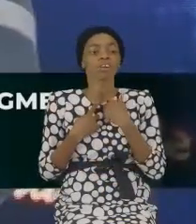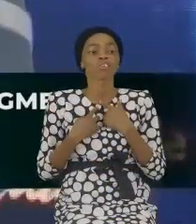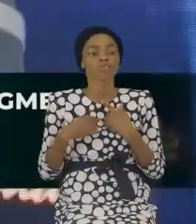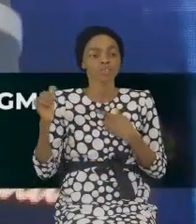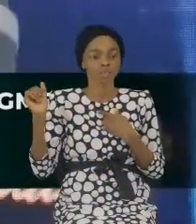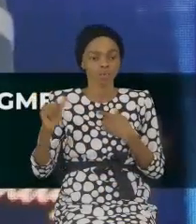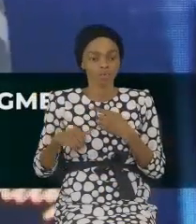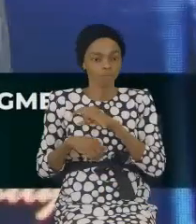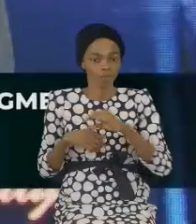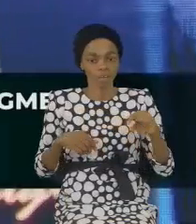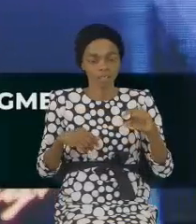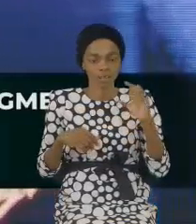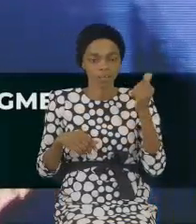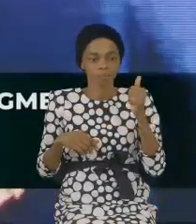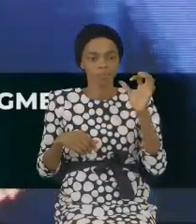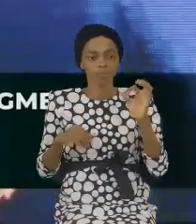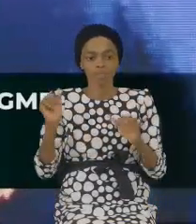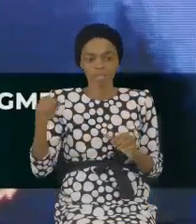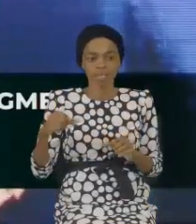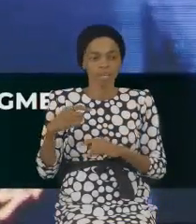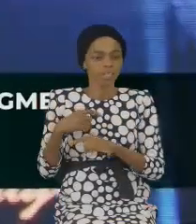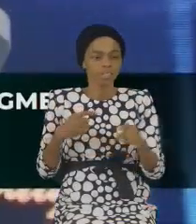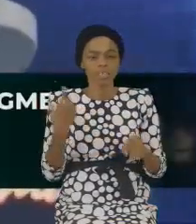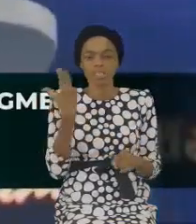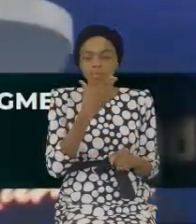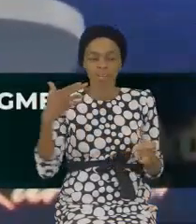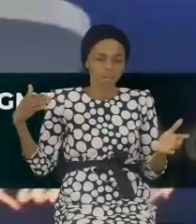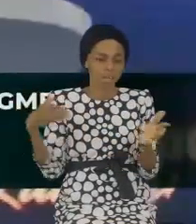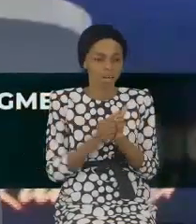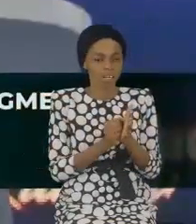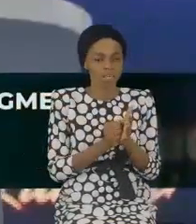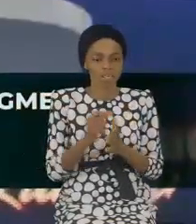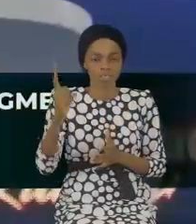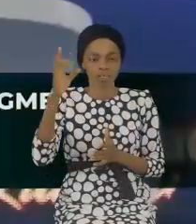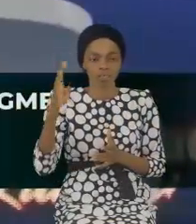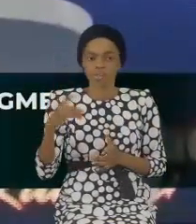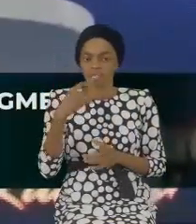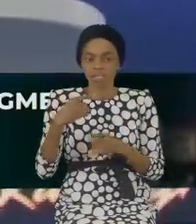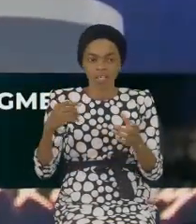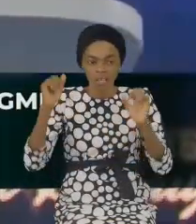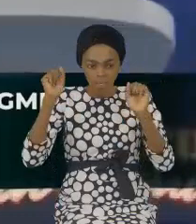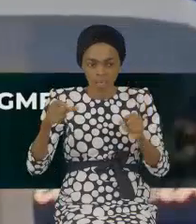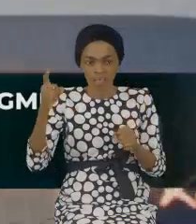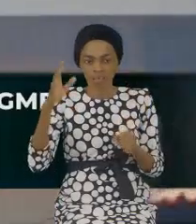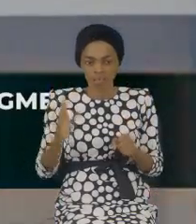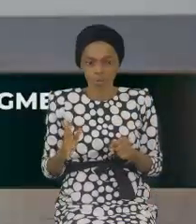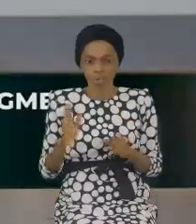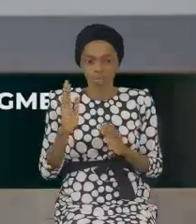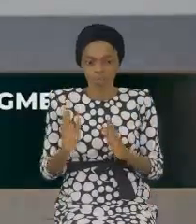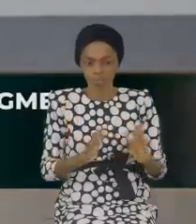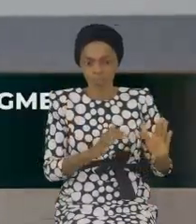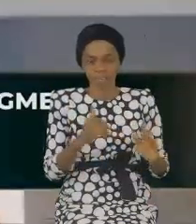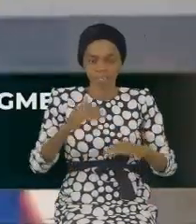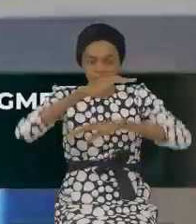us in verse 19, it says, yea, they spake against God. They said, can God furnish